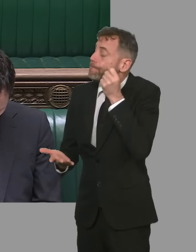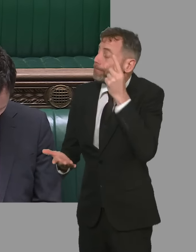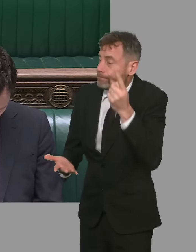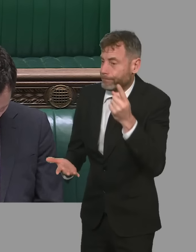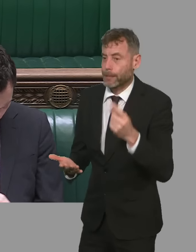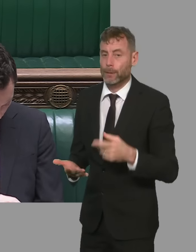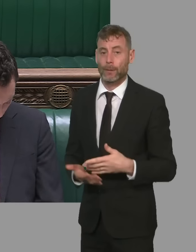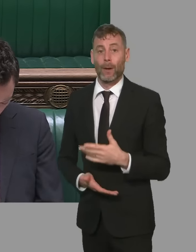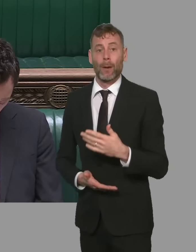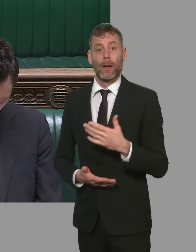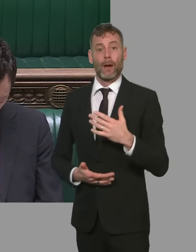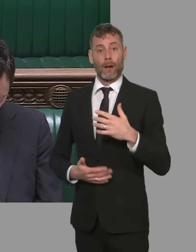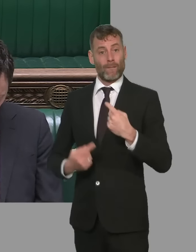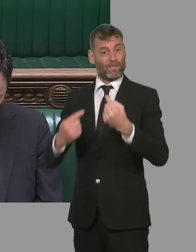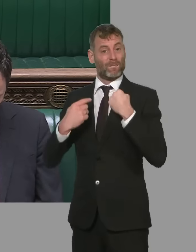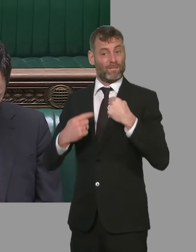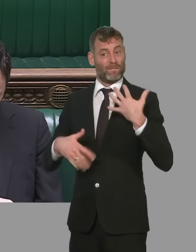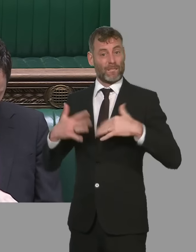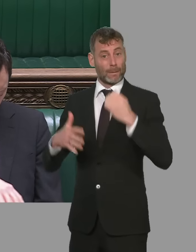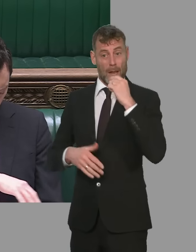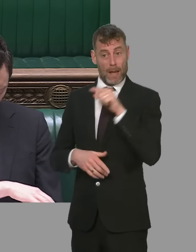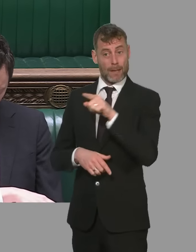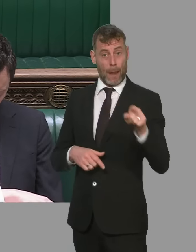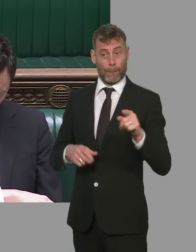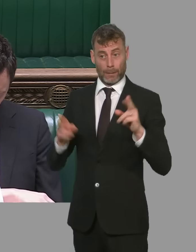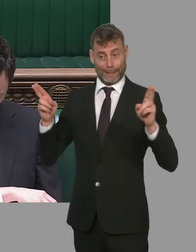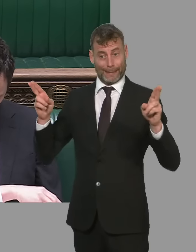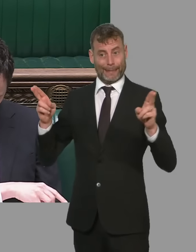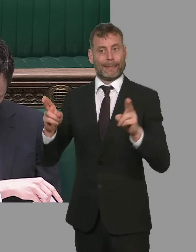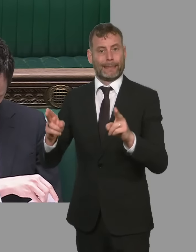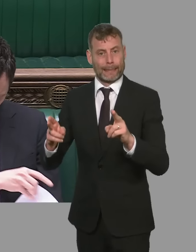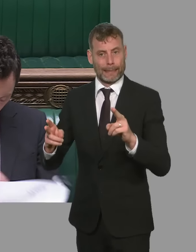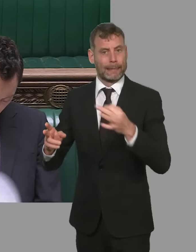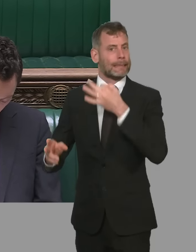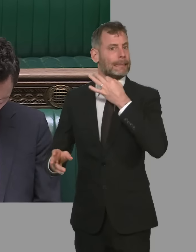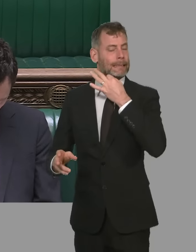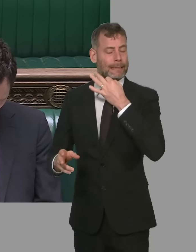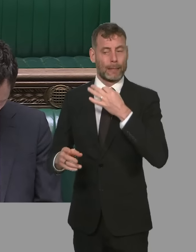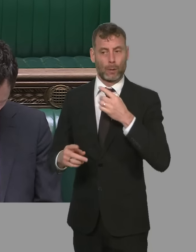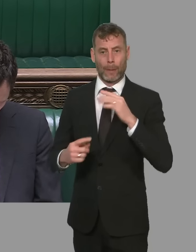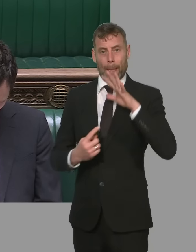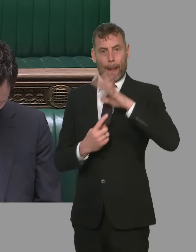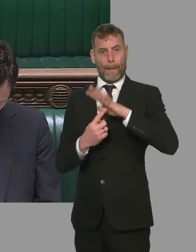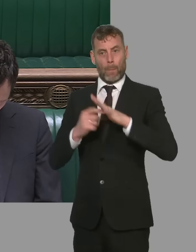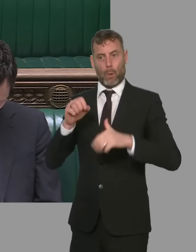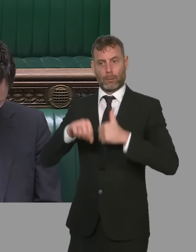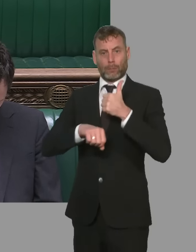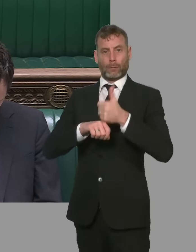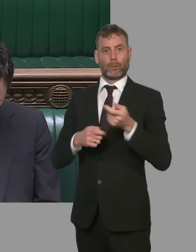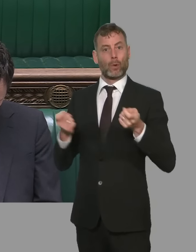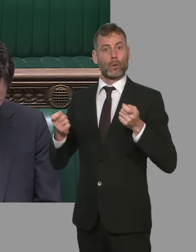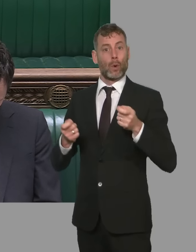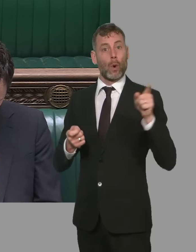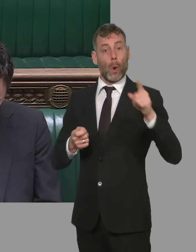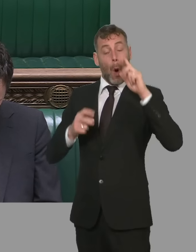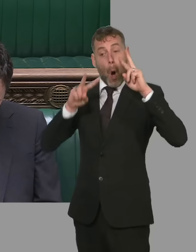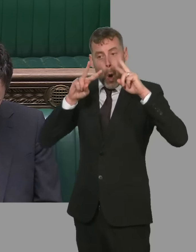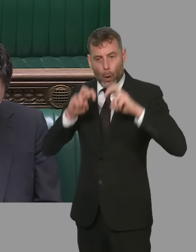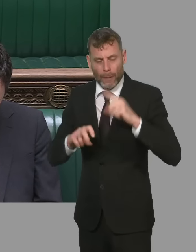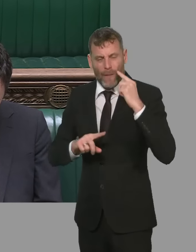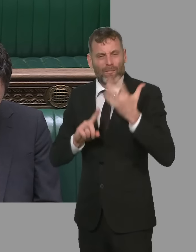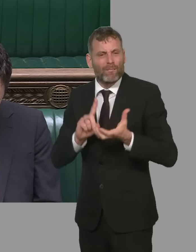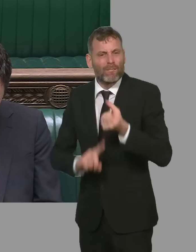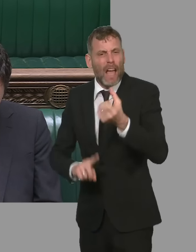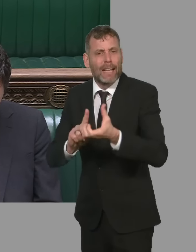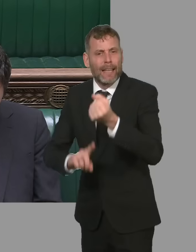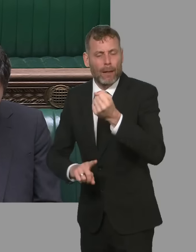purpose, part of the focus of the Commission, is to help those families to find answers. How families are then reconciled to the terrible loss that they have suffered,